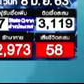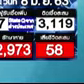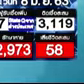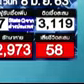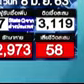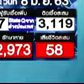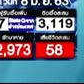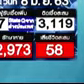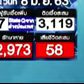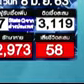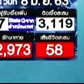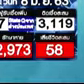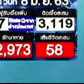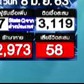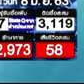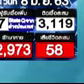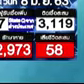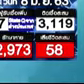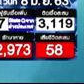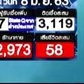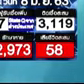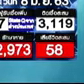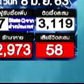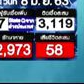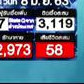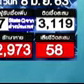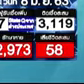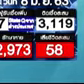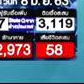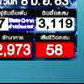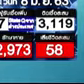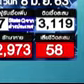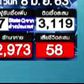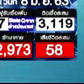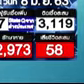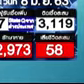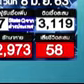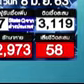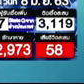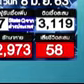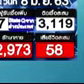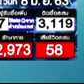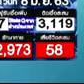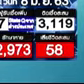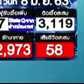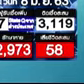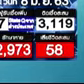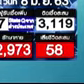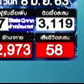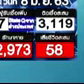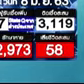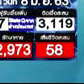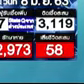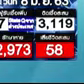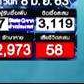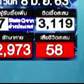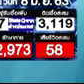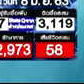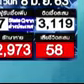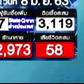hsscovid.com. There's a banner on, particularly on alternative state quarantine. But just to recap, these include these hotels,